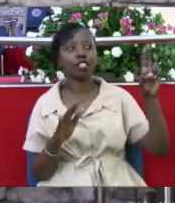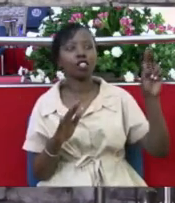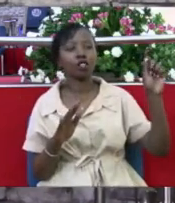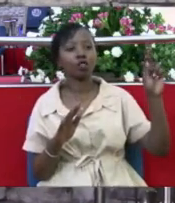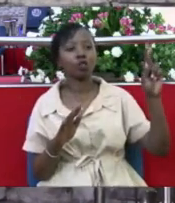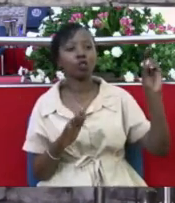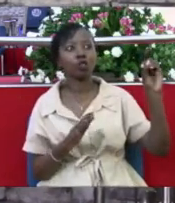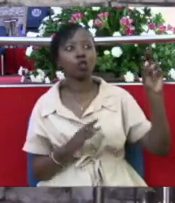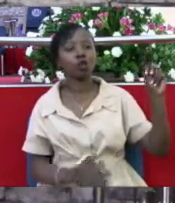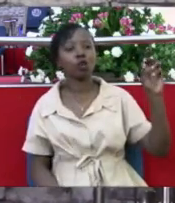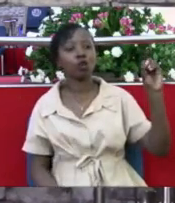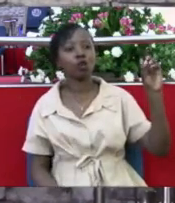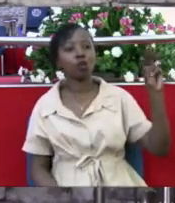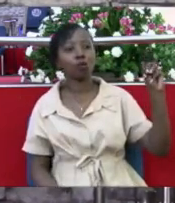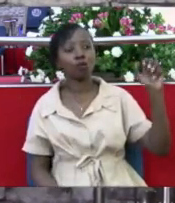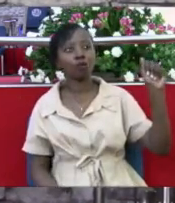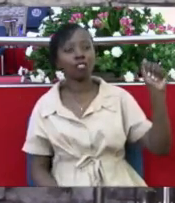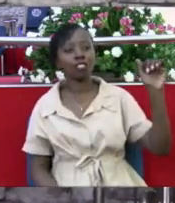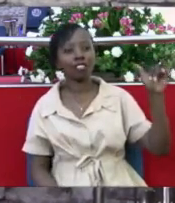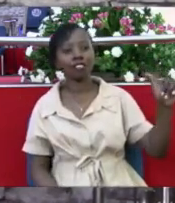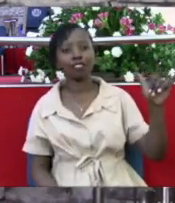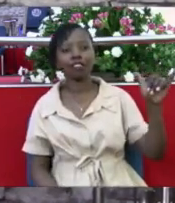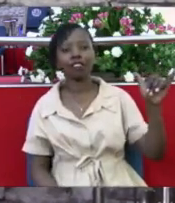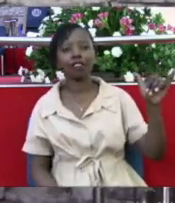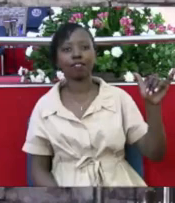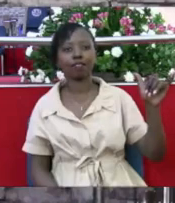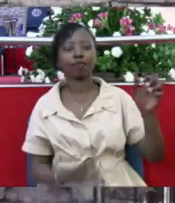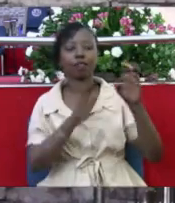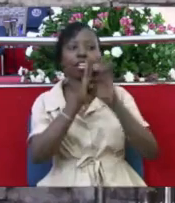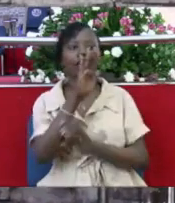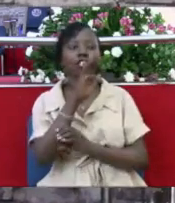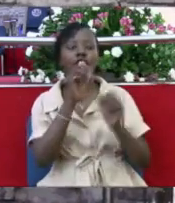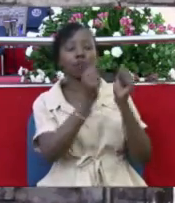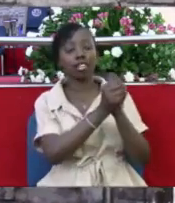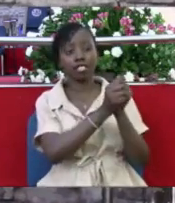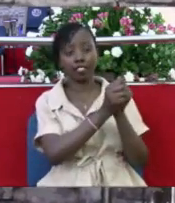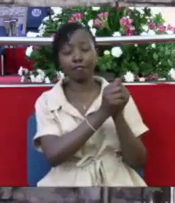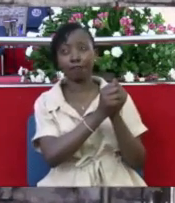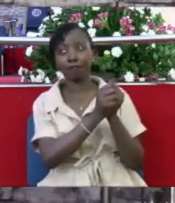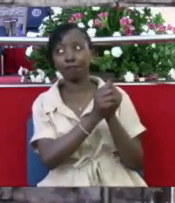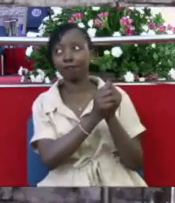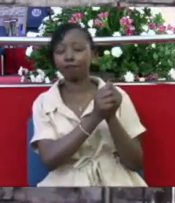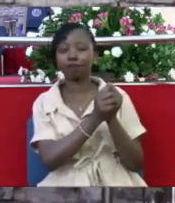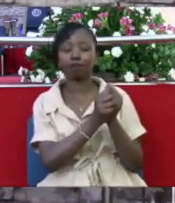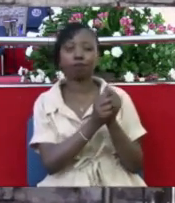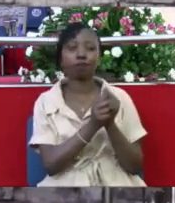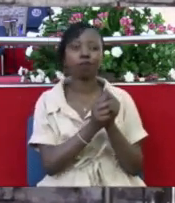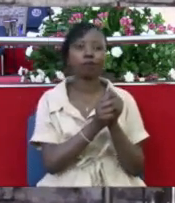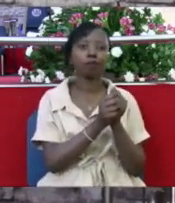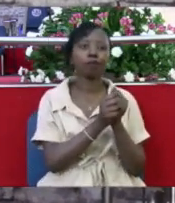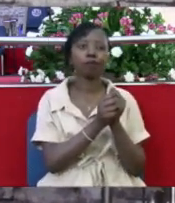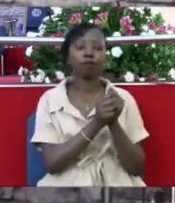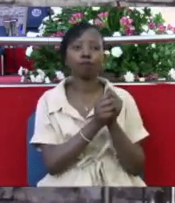Deuteronomy 11:1. And I want us to go to Deuteronomy chapter 10. We'll start a bit behind. Kumbukumbu la Torati